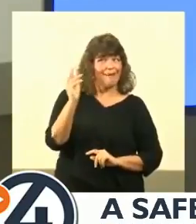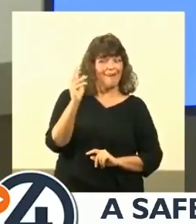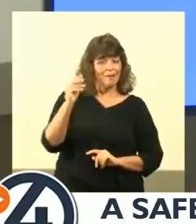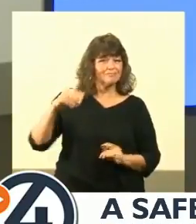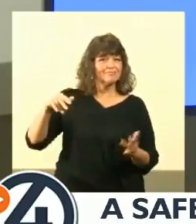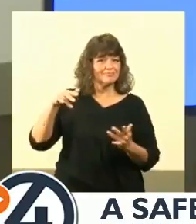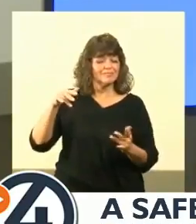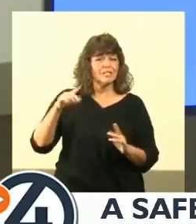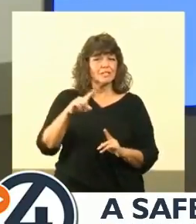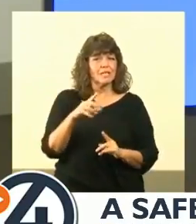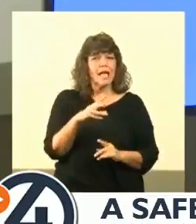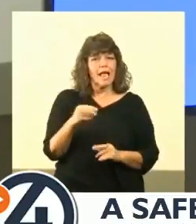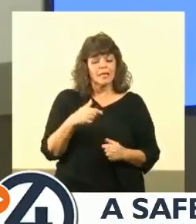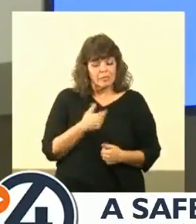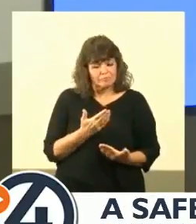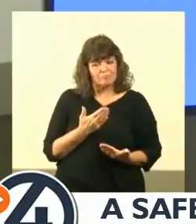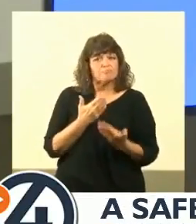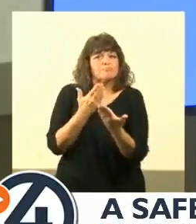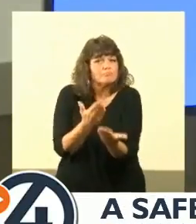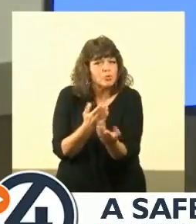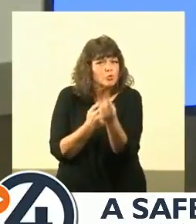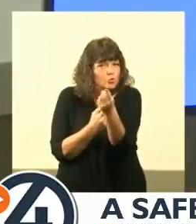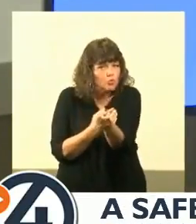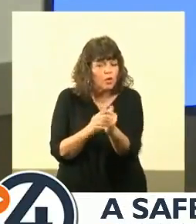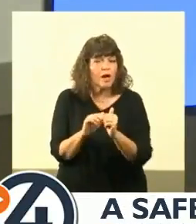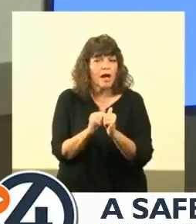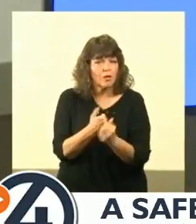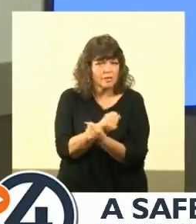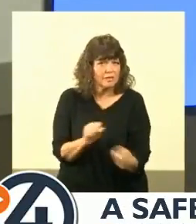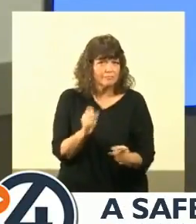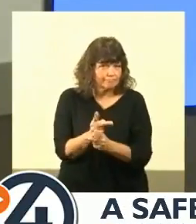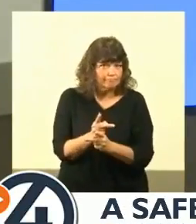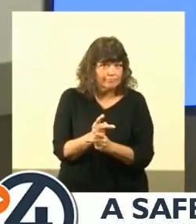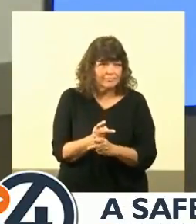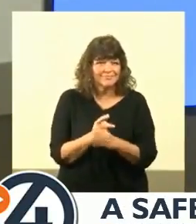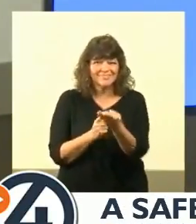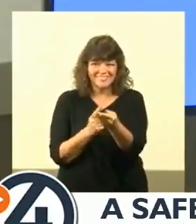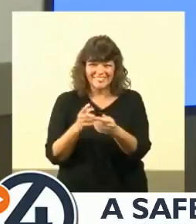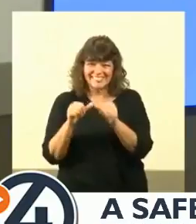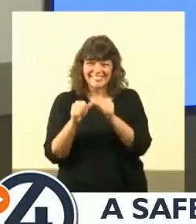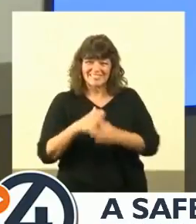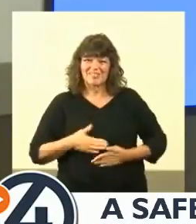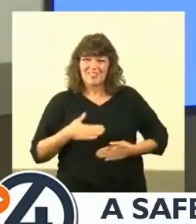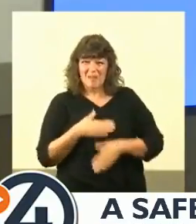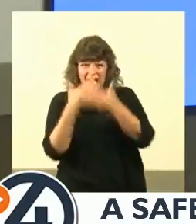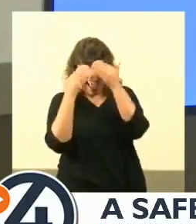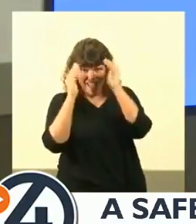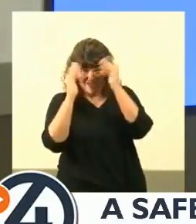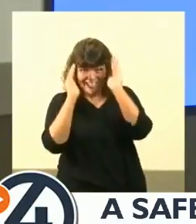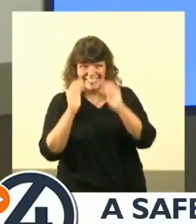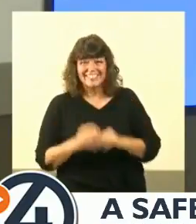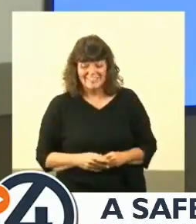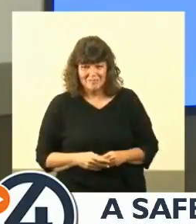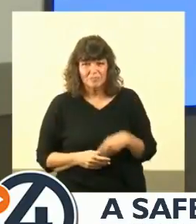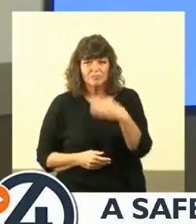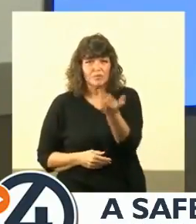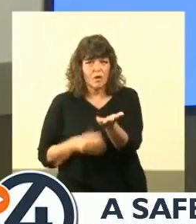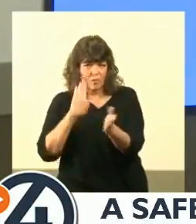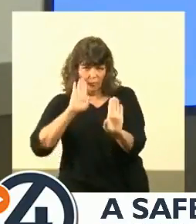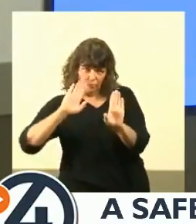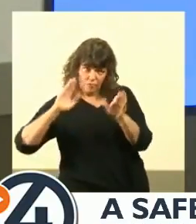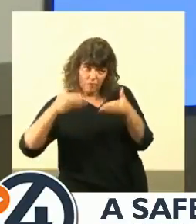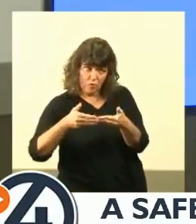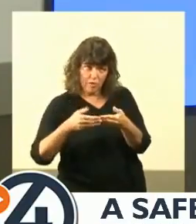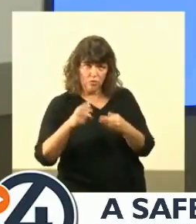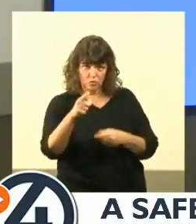reiterated over and over since the start of the pandemic. Wear a face mask and maintain social distancing. He says people passing out candy should consider